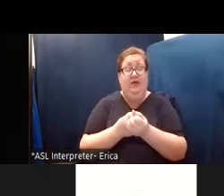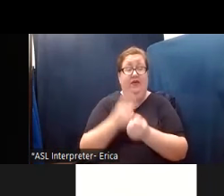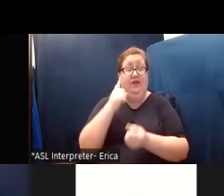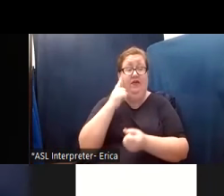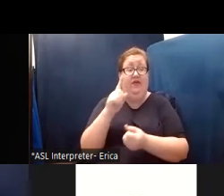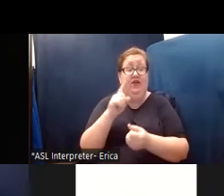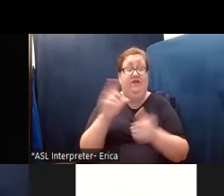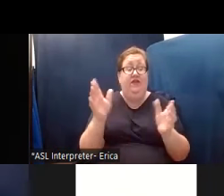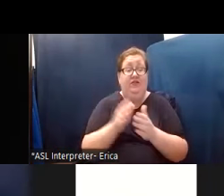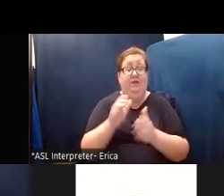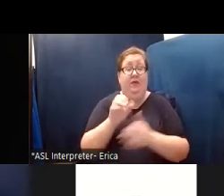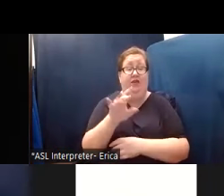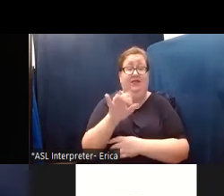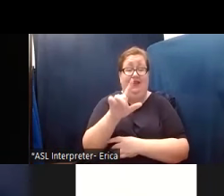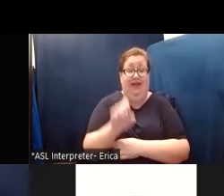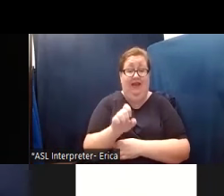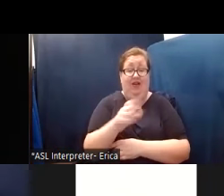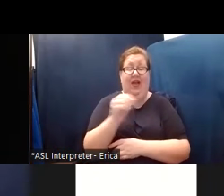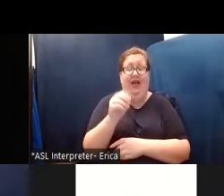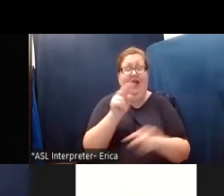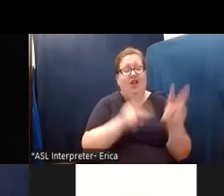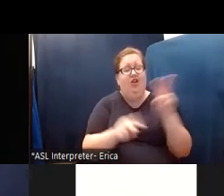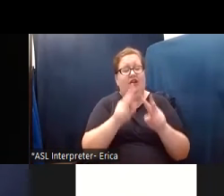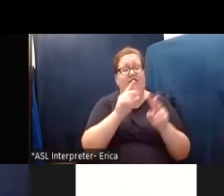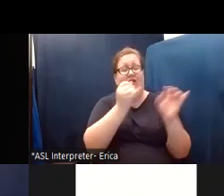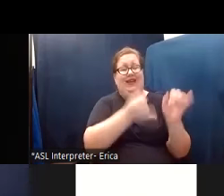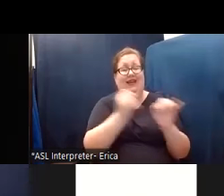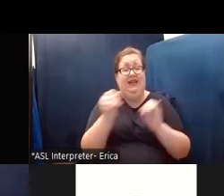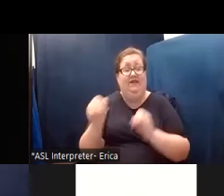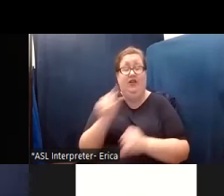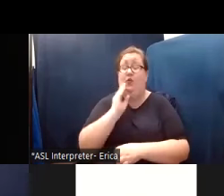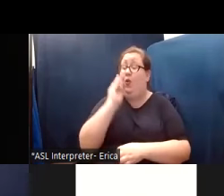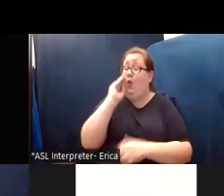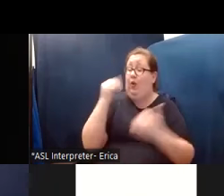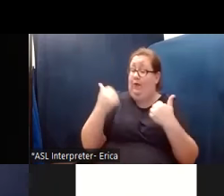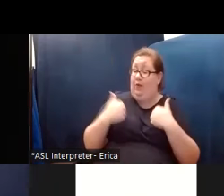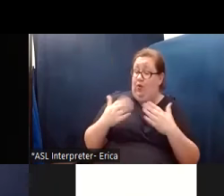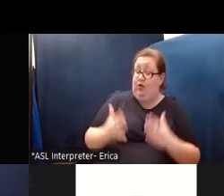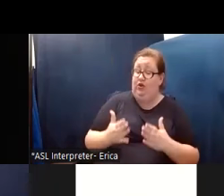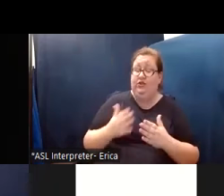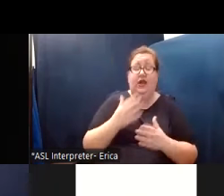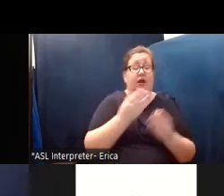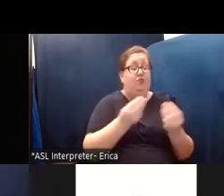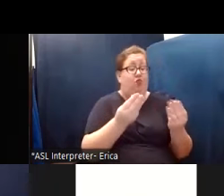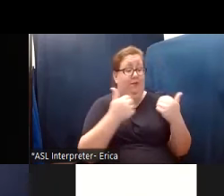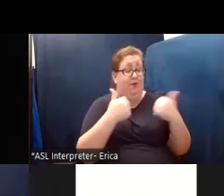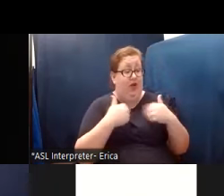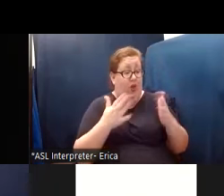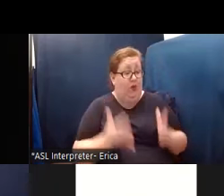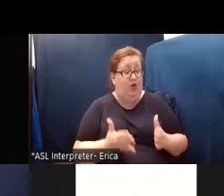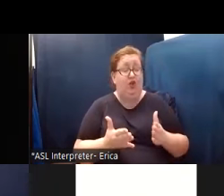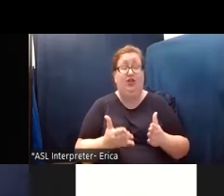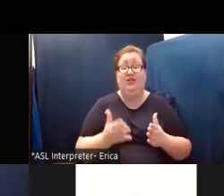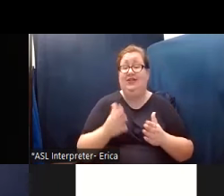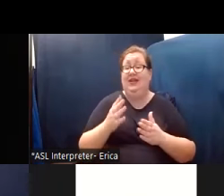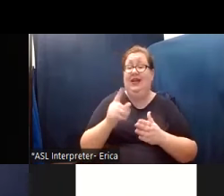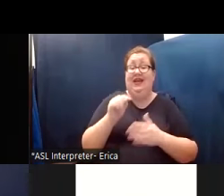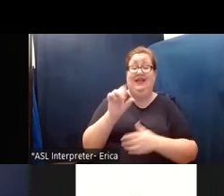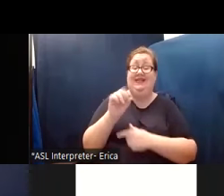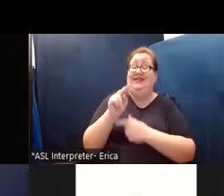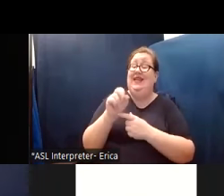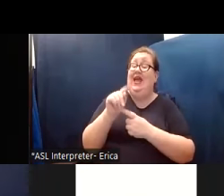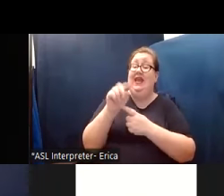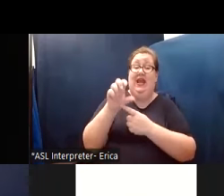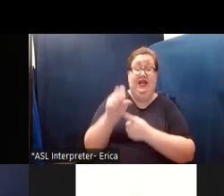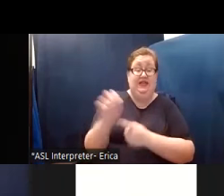program. And then we're looking for individuals, homeowners, property owners, even tenants as well, to look